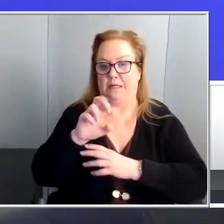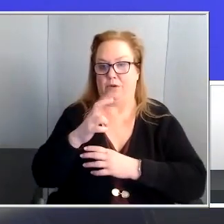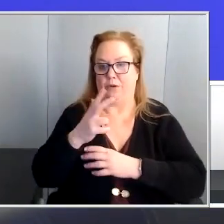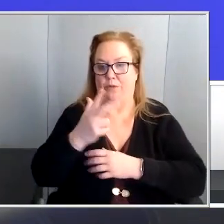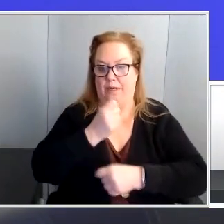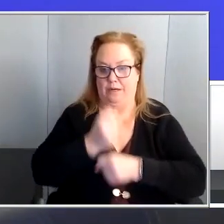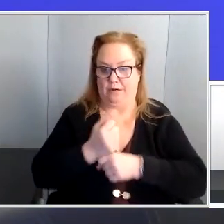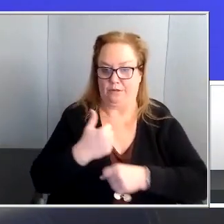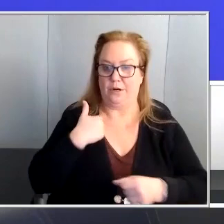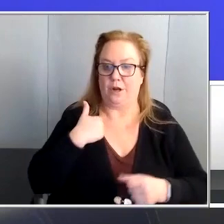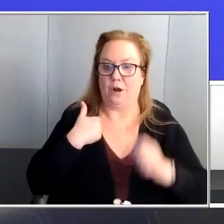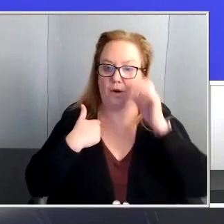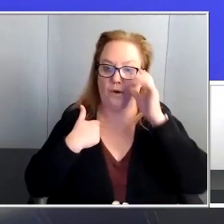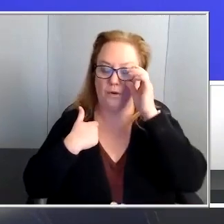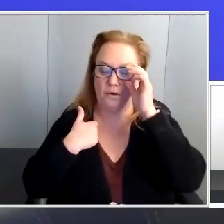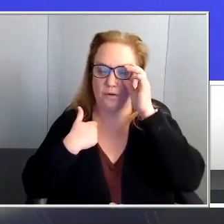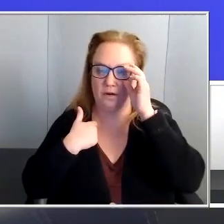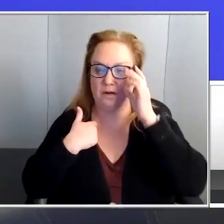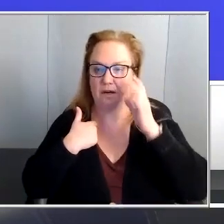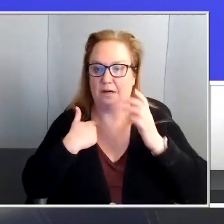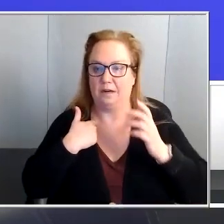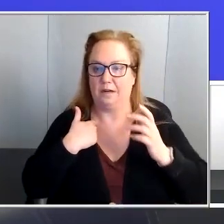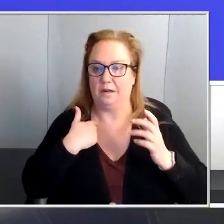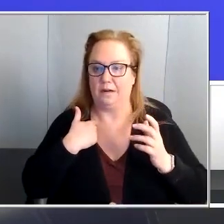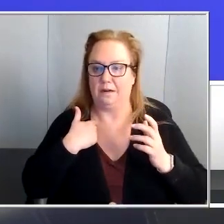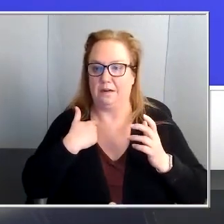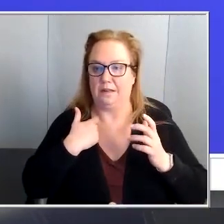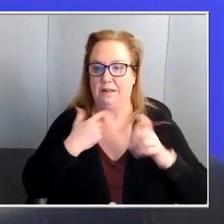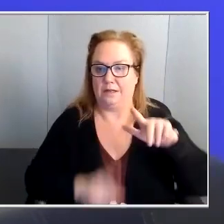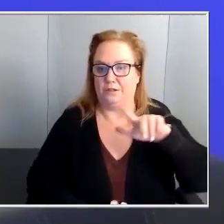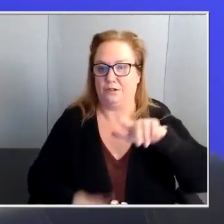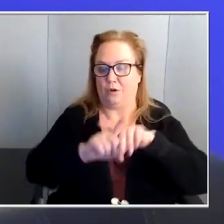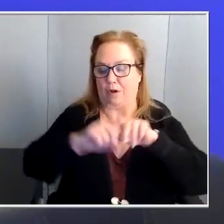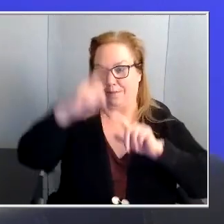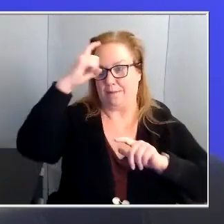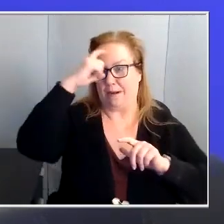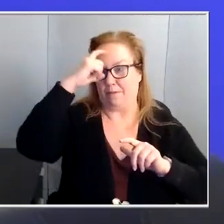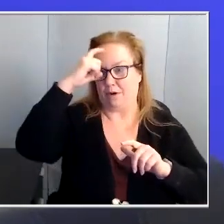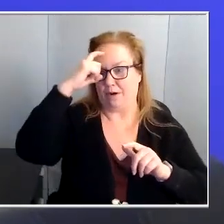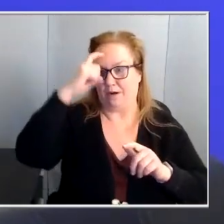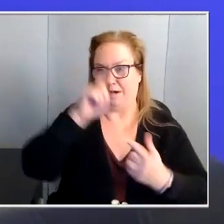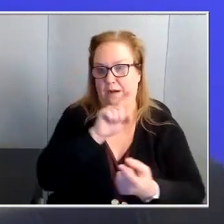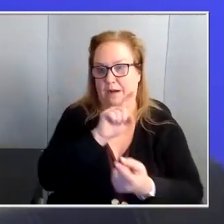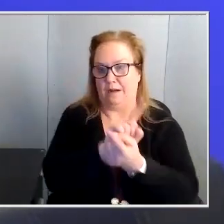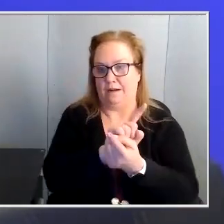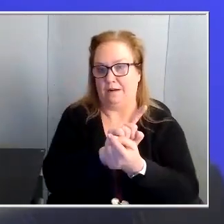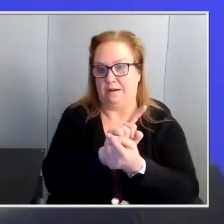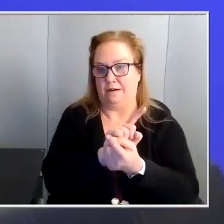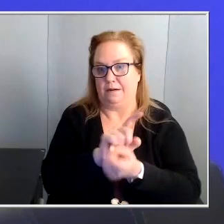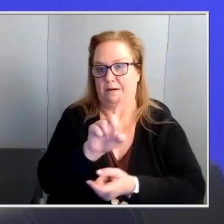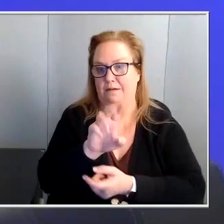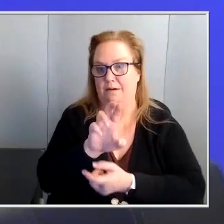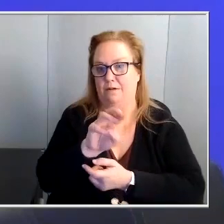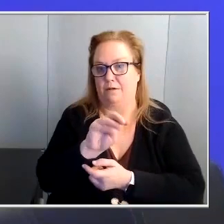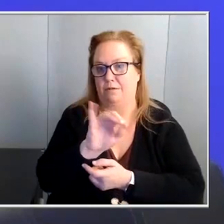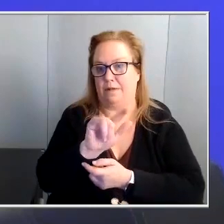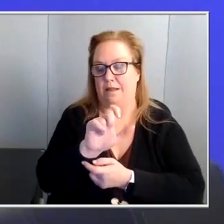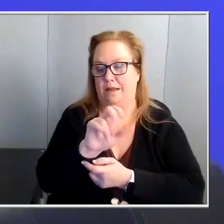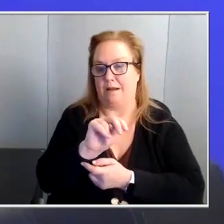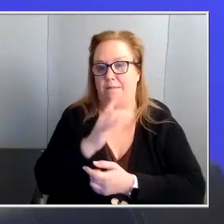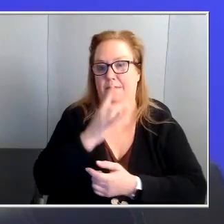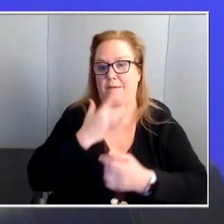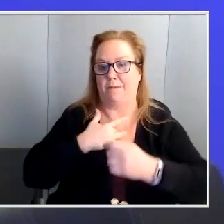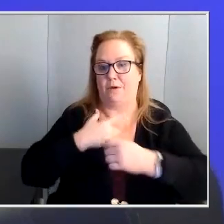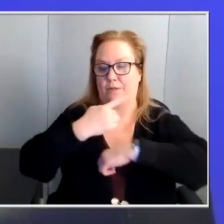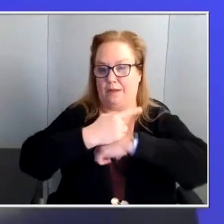and all of a sudden it just appeared in my brain. And I met Dr. Milligan on my birthday. And what